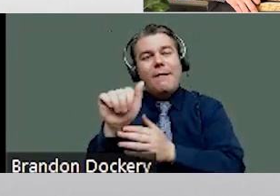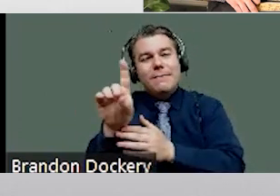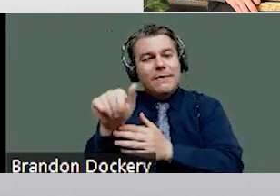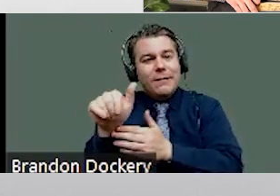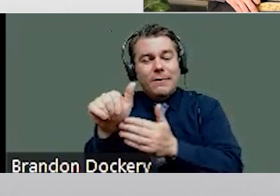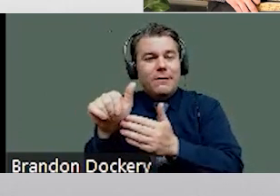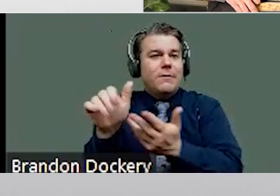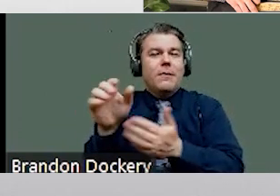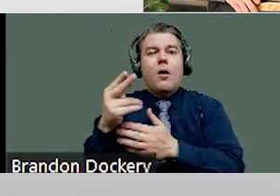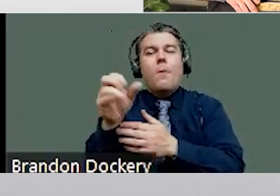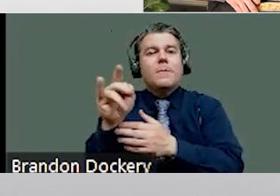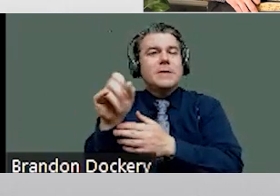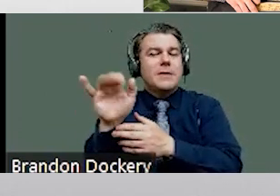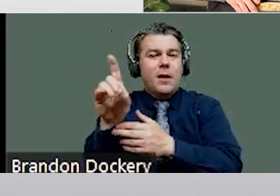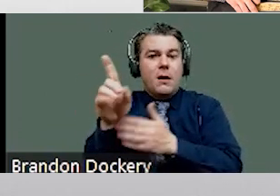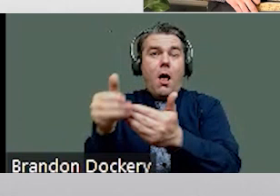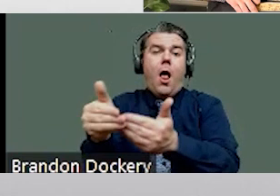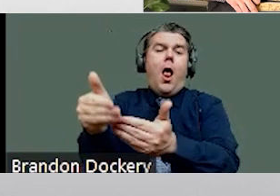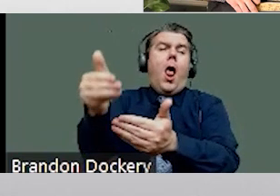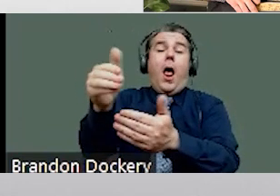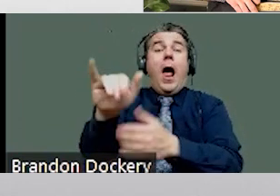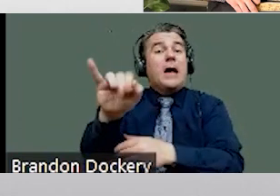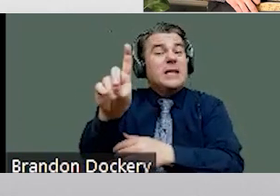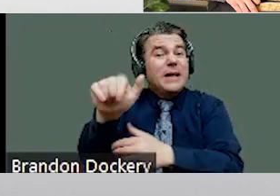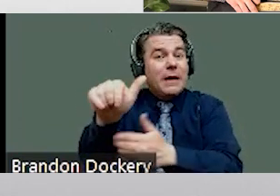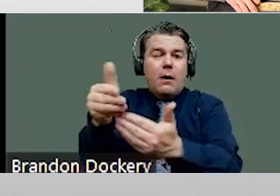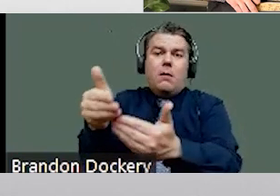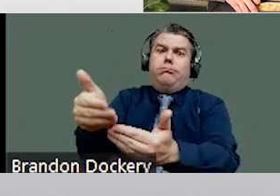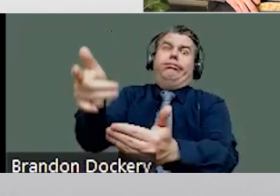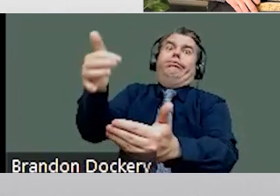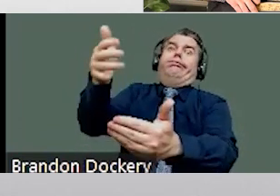the ADA and Olmstead, IDEA, all